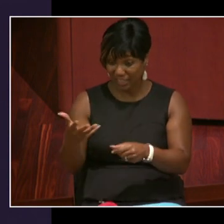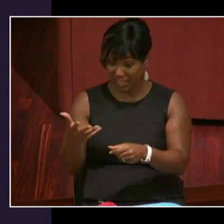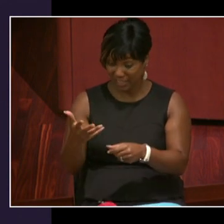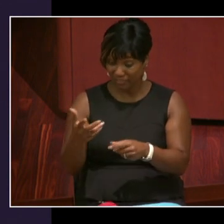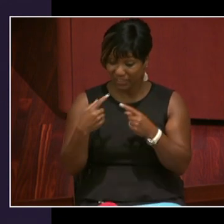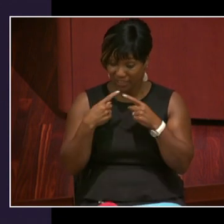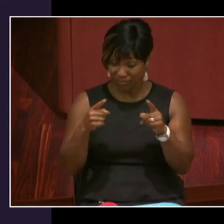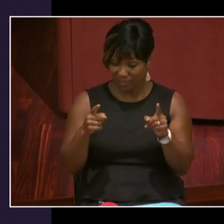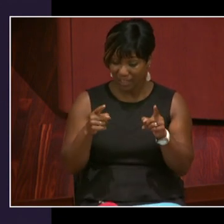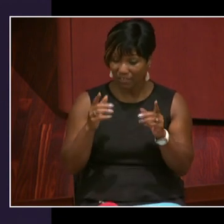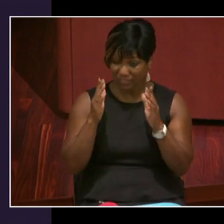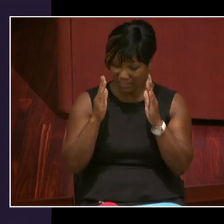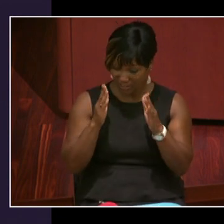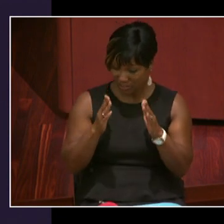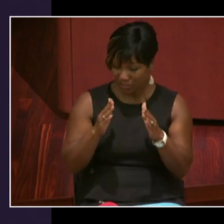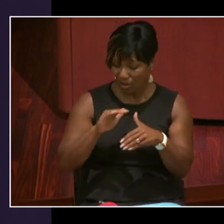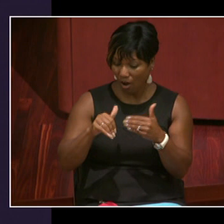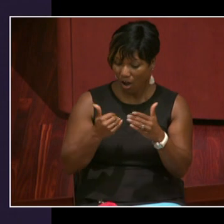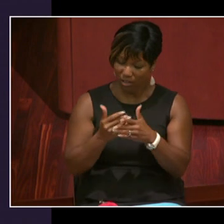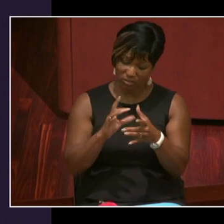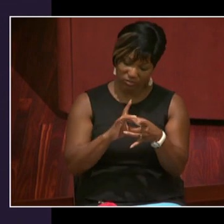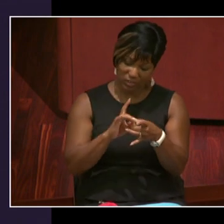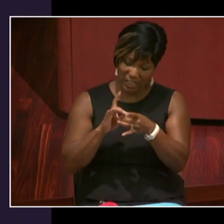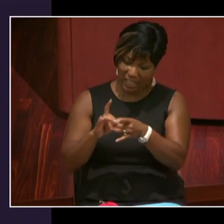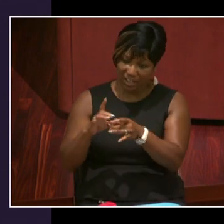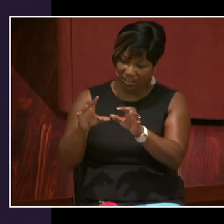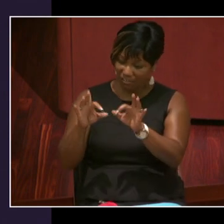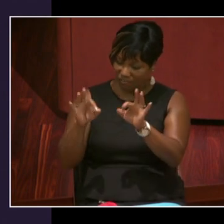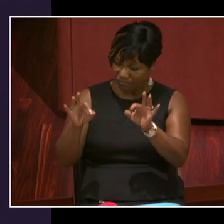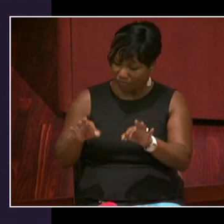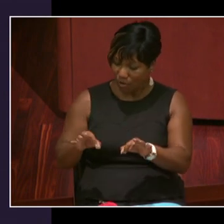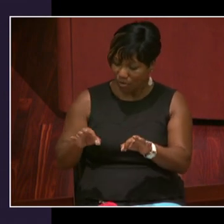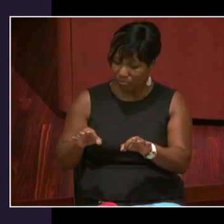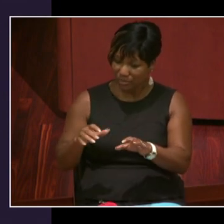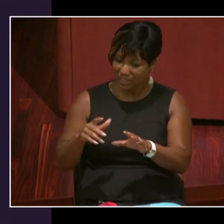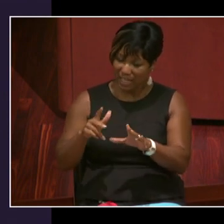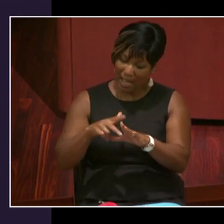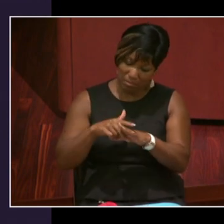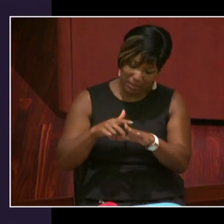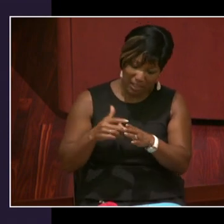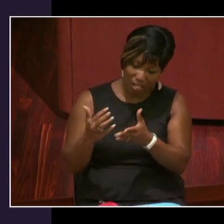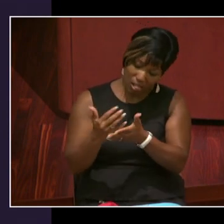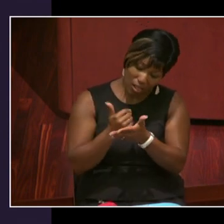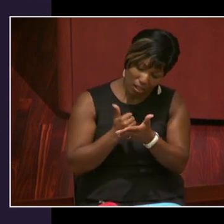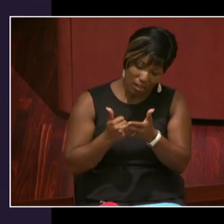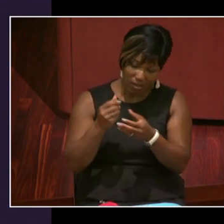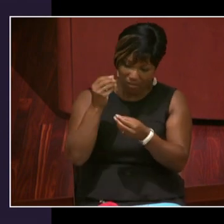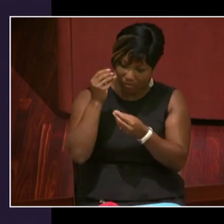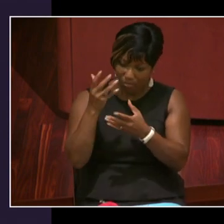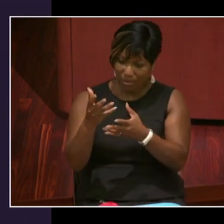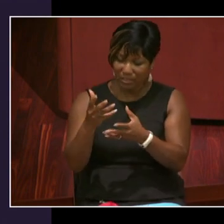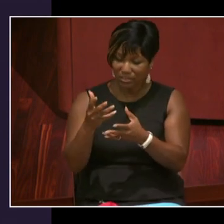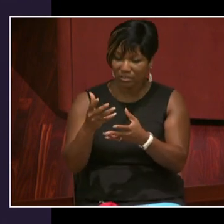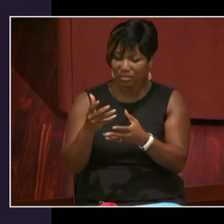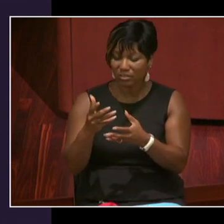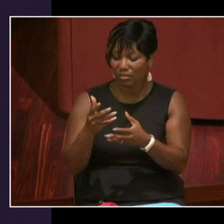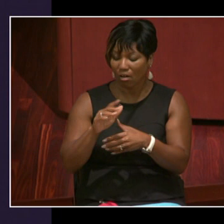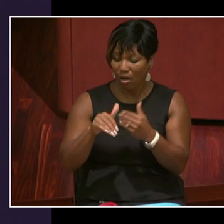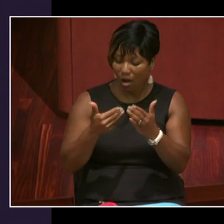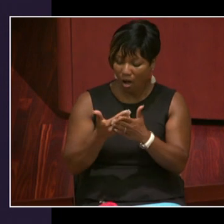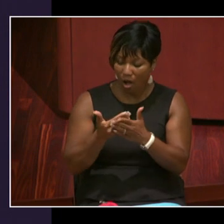Naturalization, and all those related forms, the application to gather information for the petition, and all of